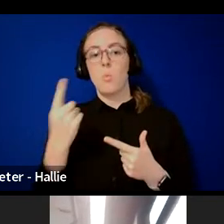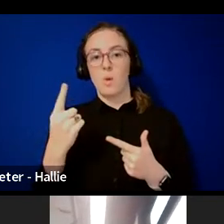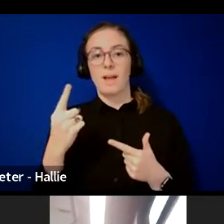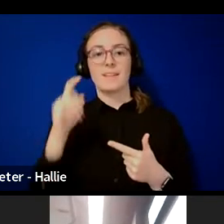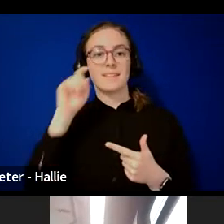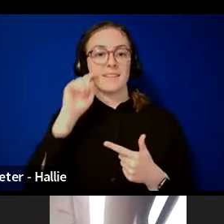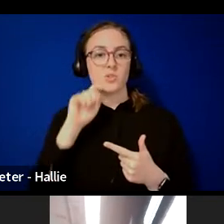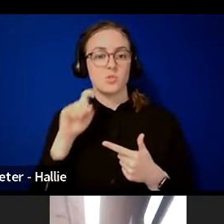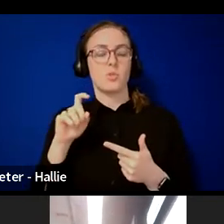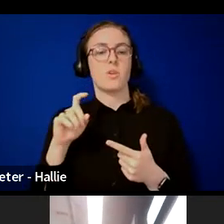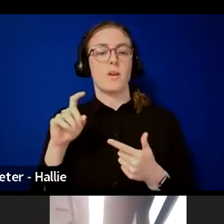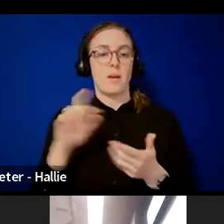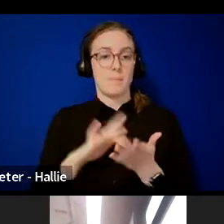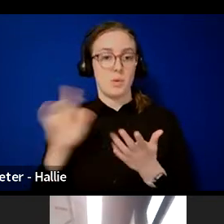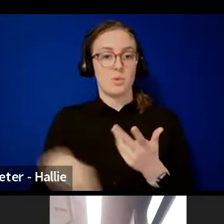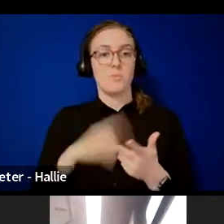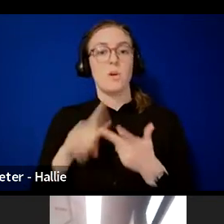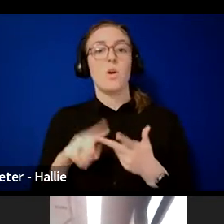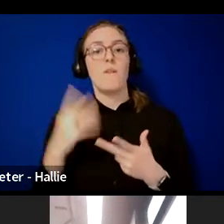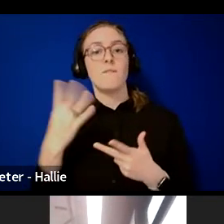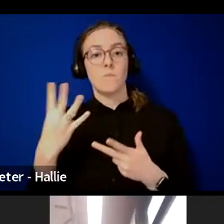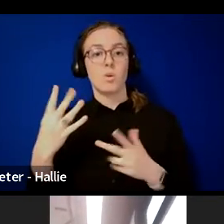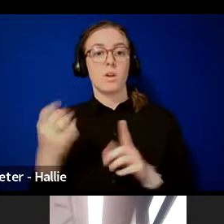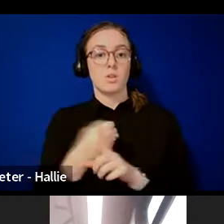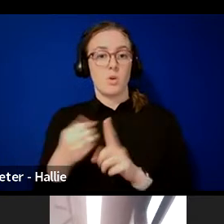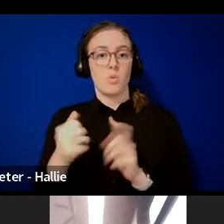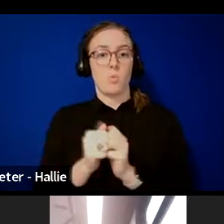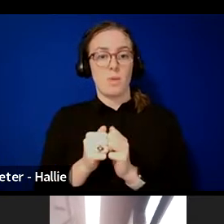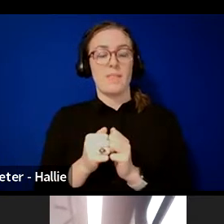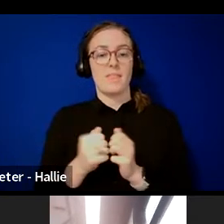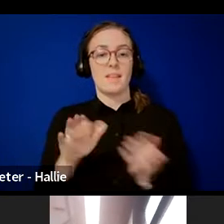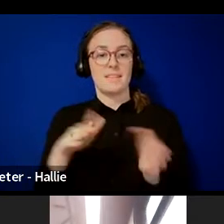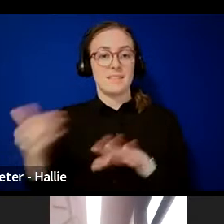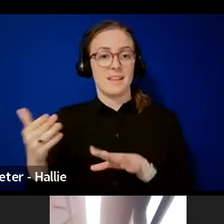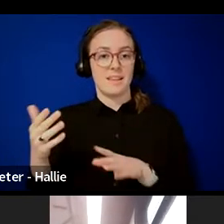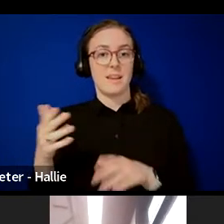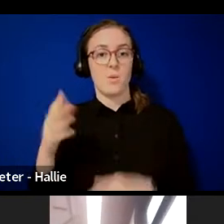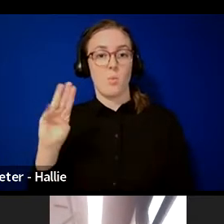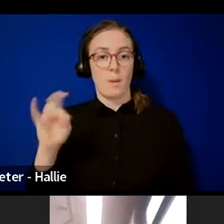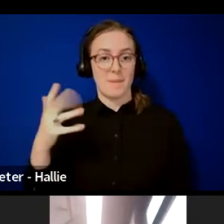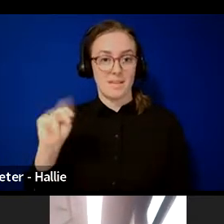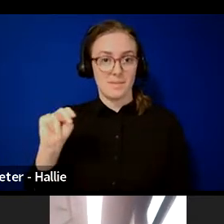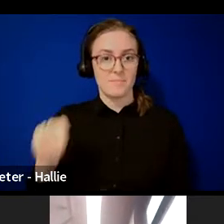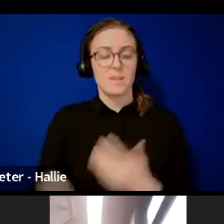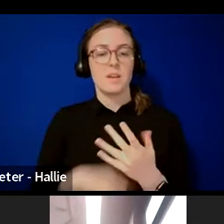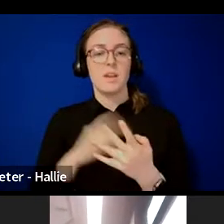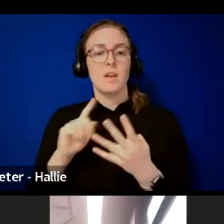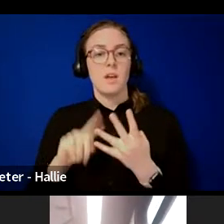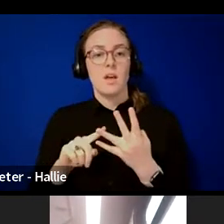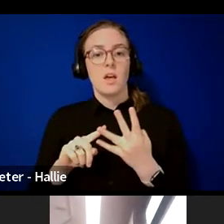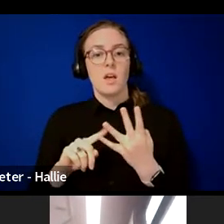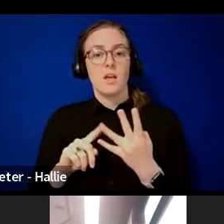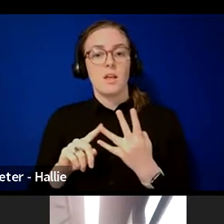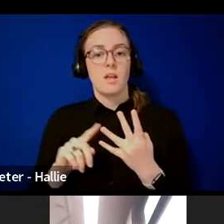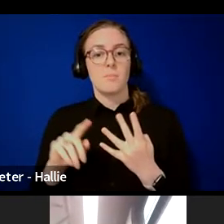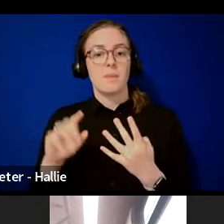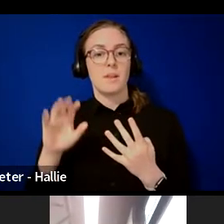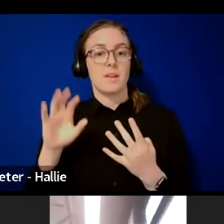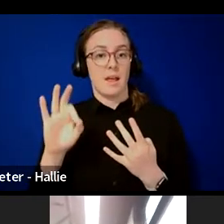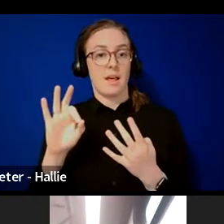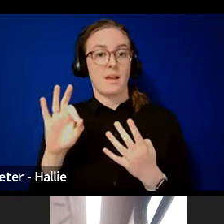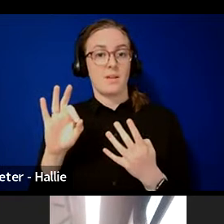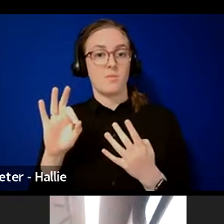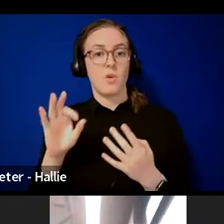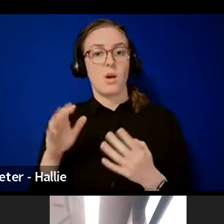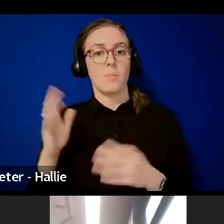assault with deadly weapons. 2 of those were domestics, 9 robberies. Last month we had 8 robberies, so that was a 13%